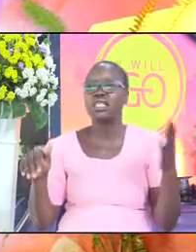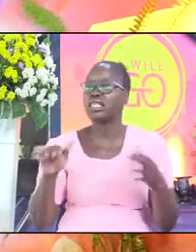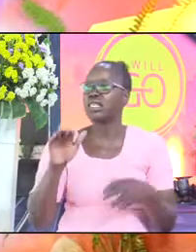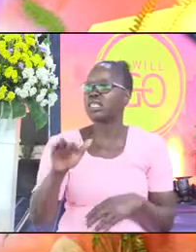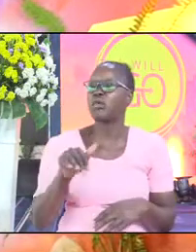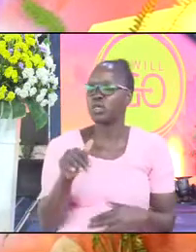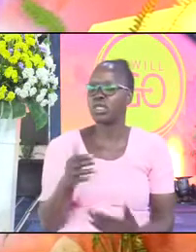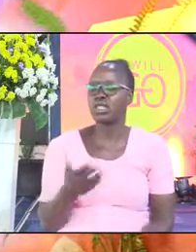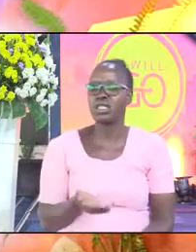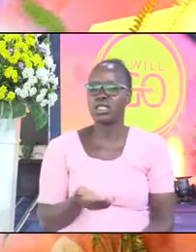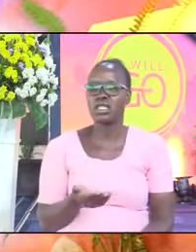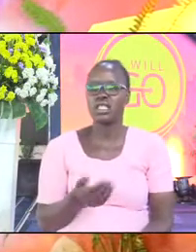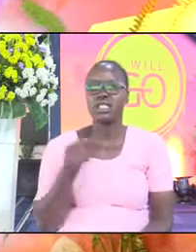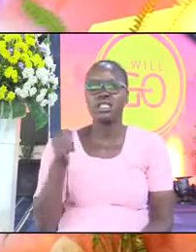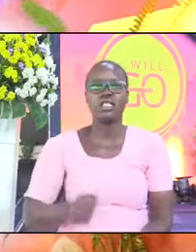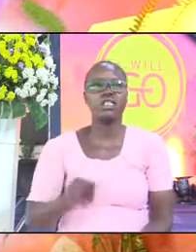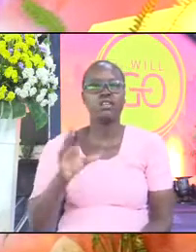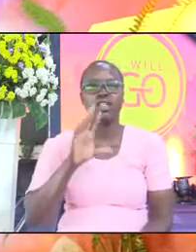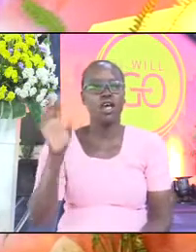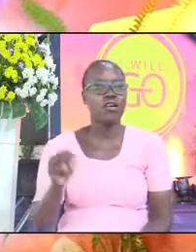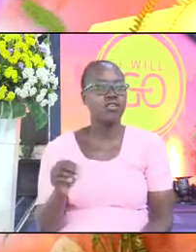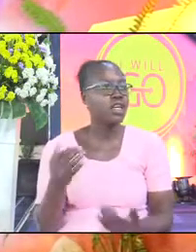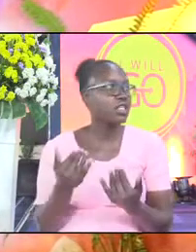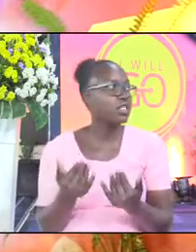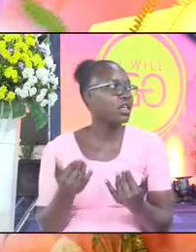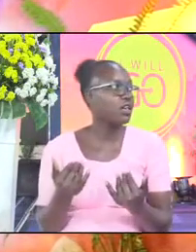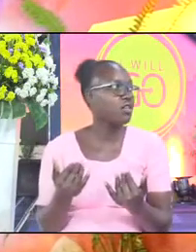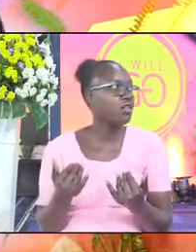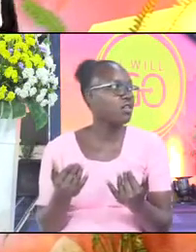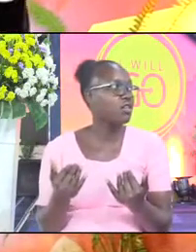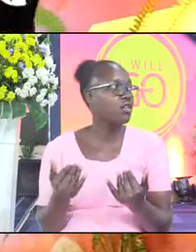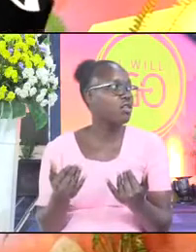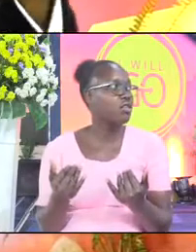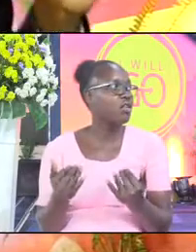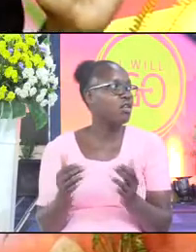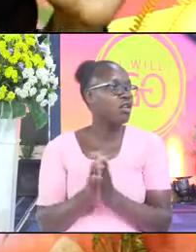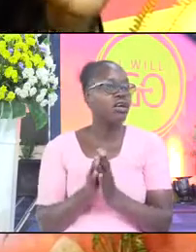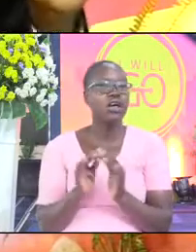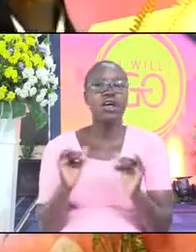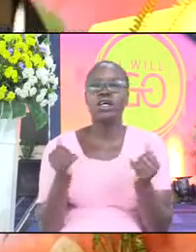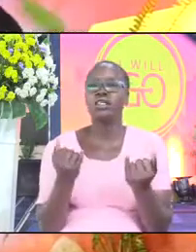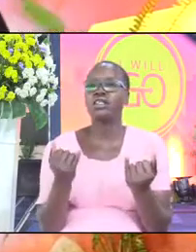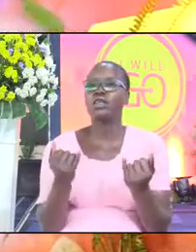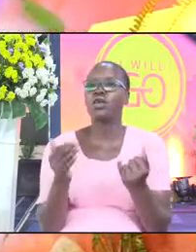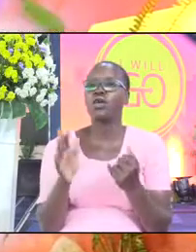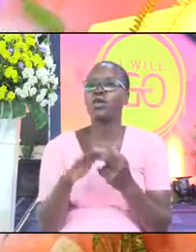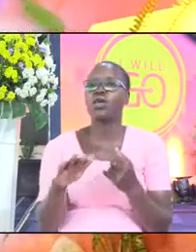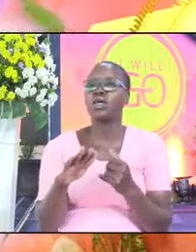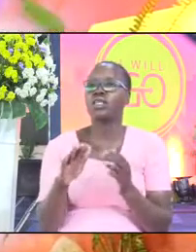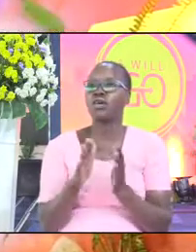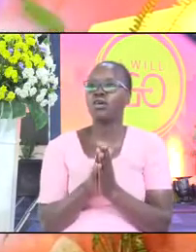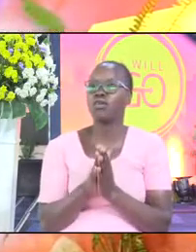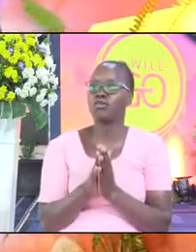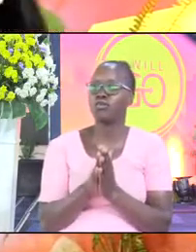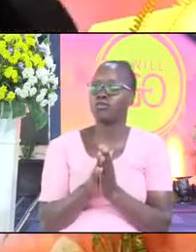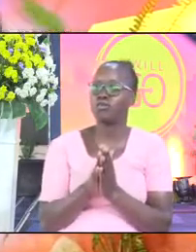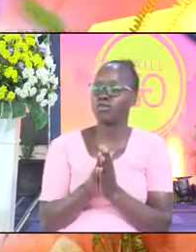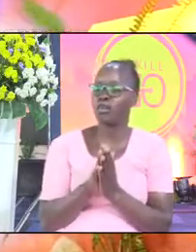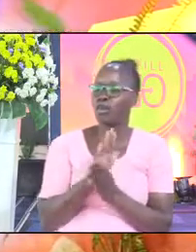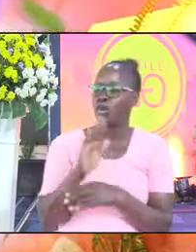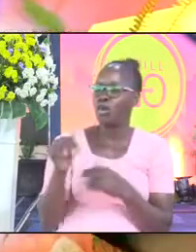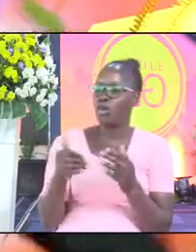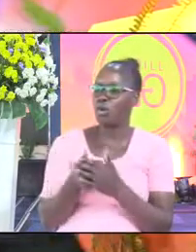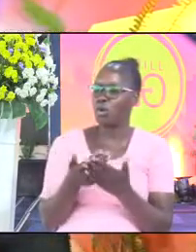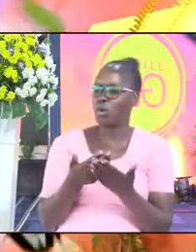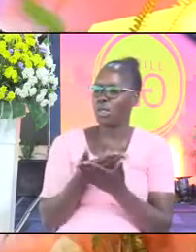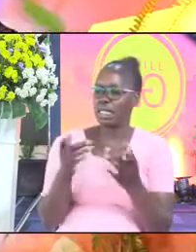Zambians. In South Africa now, they have a new word for racism, xenophobia. All that